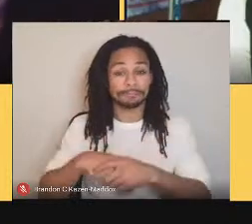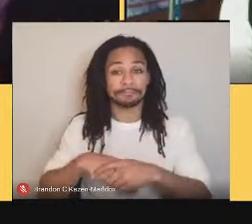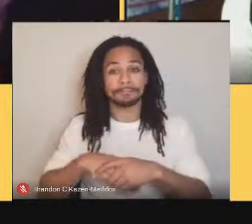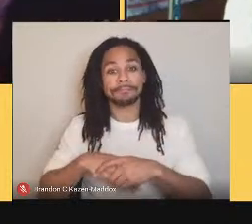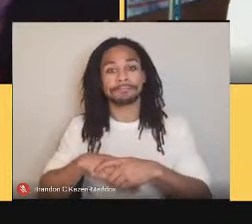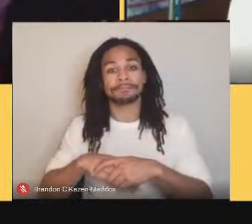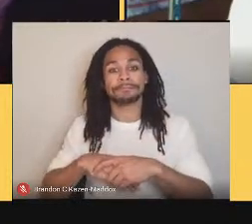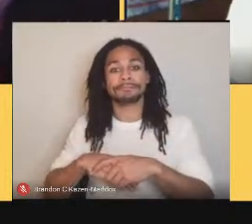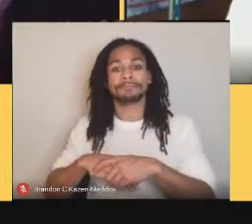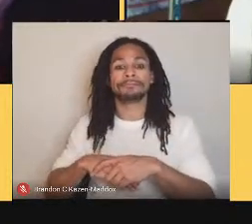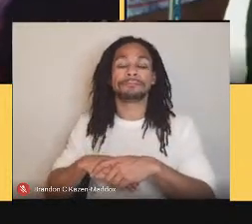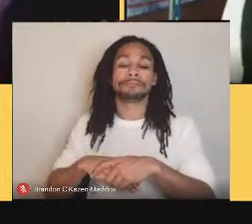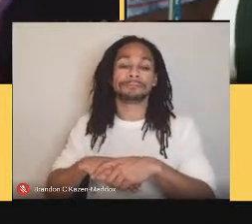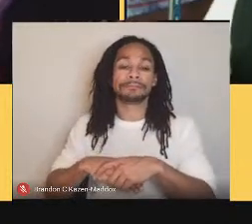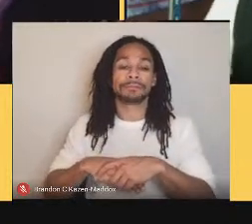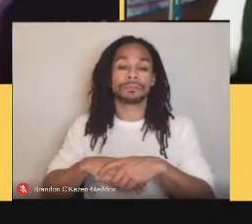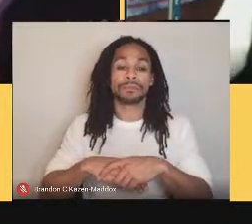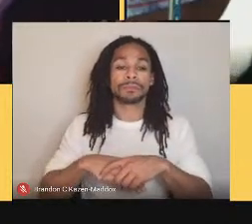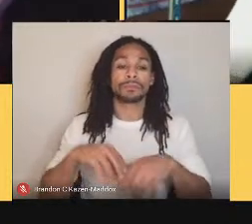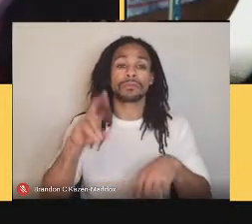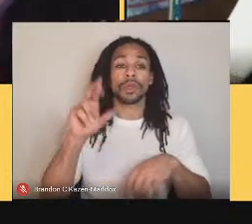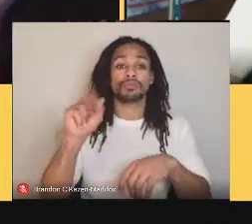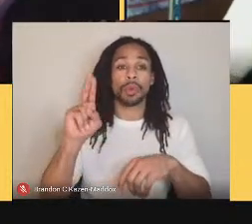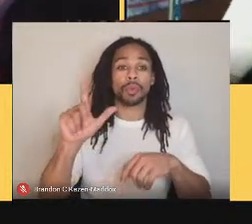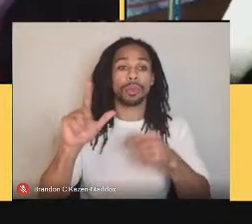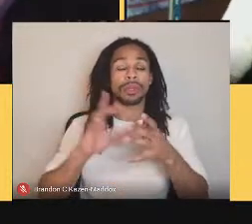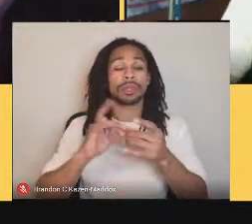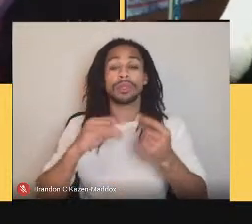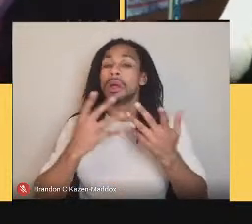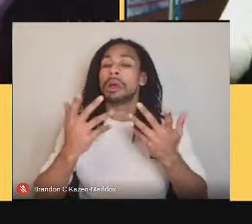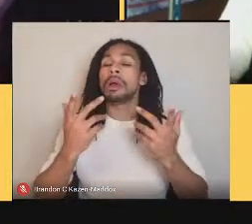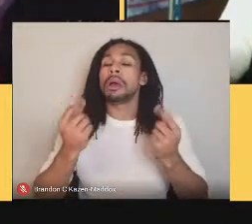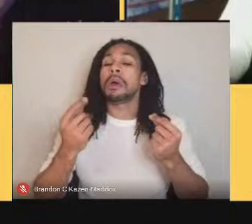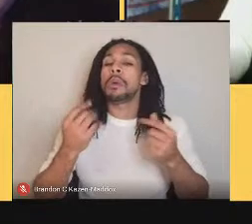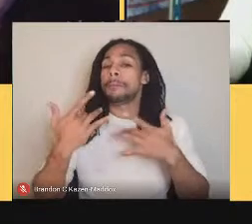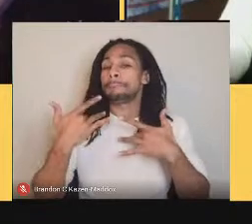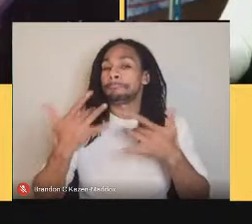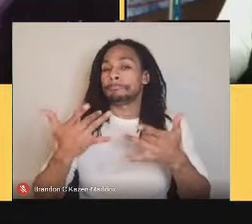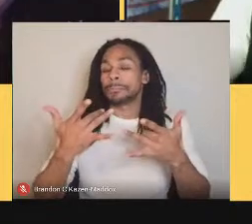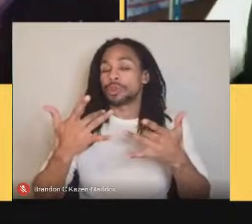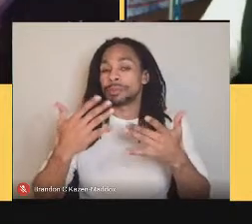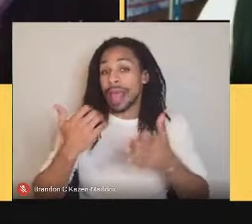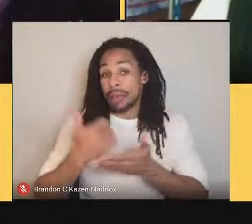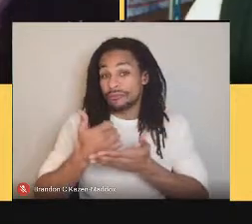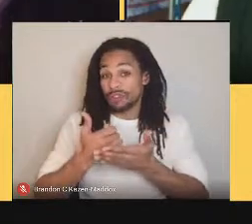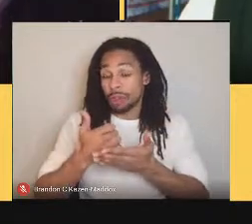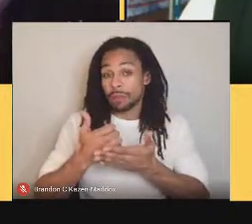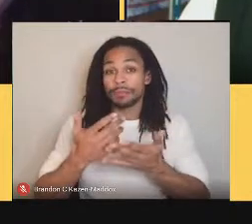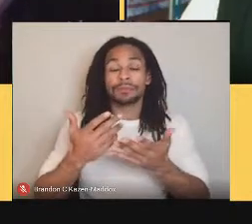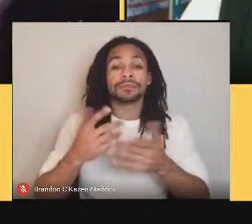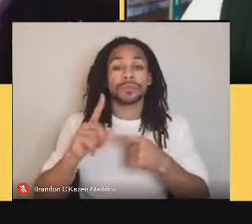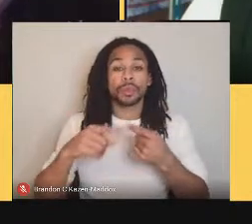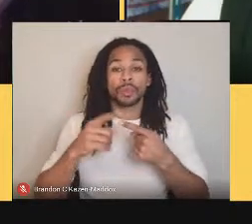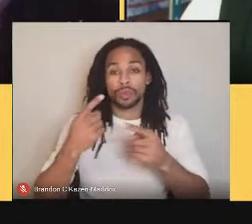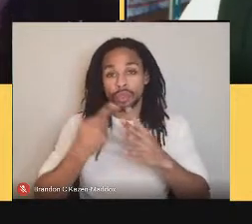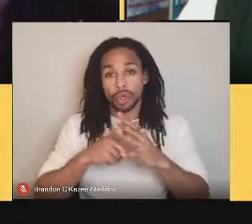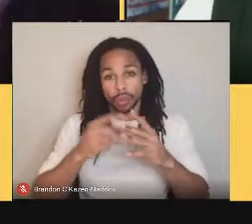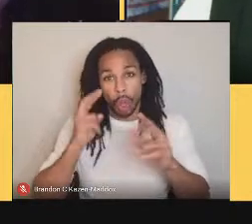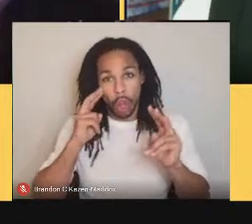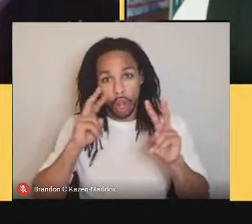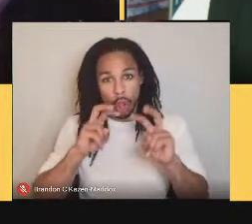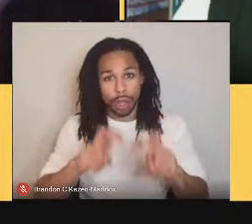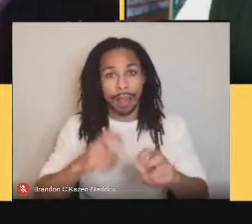I think what tends to be pretty helpful is when you start looking at music